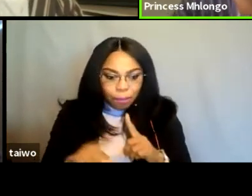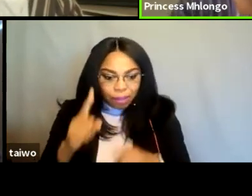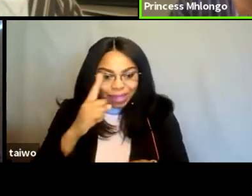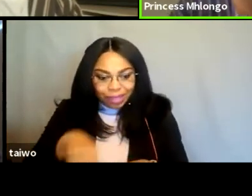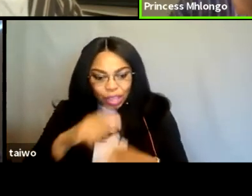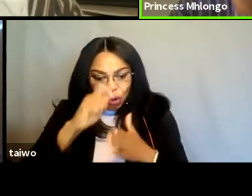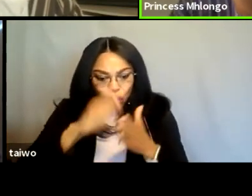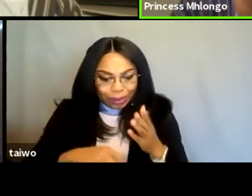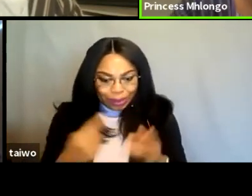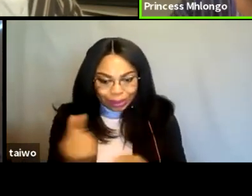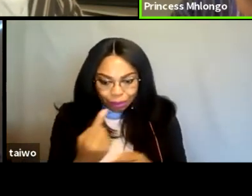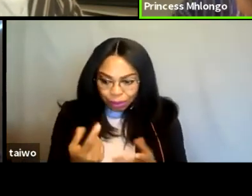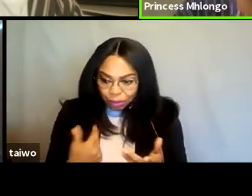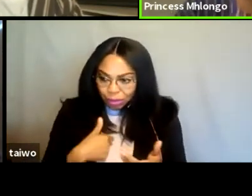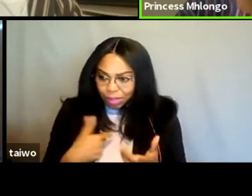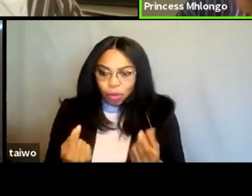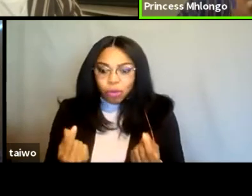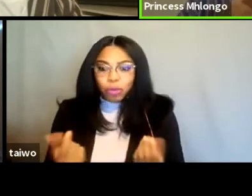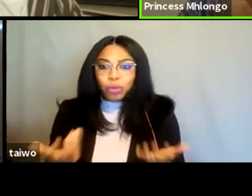do I do now, you know?